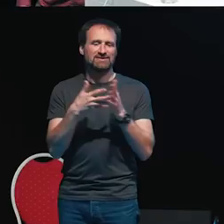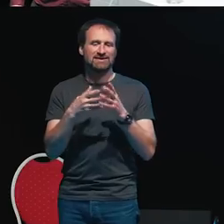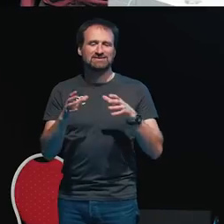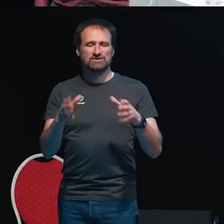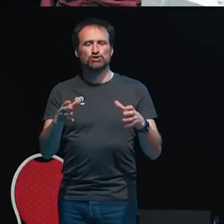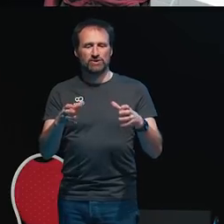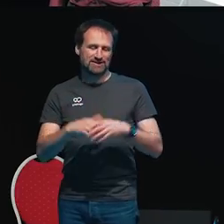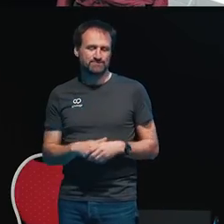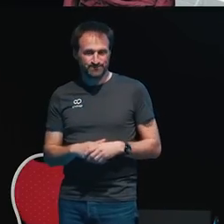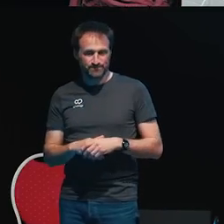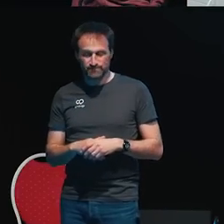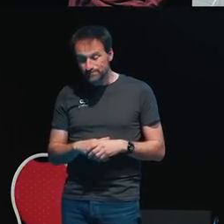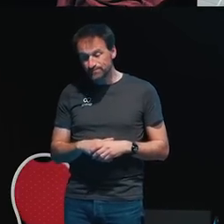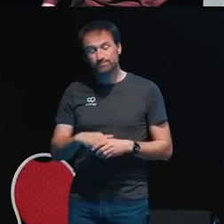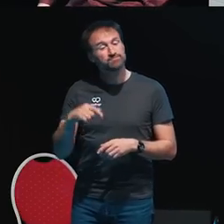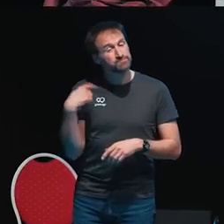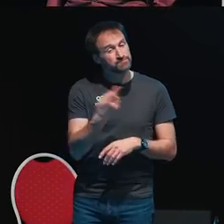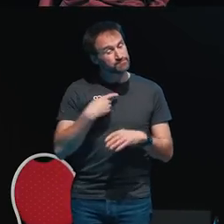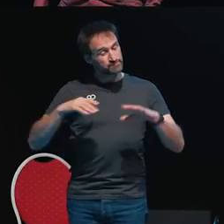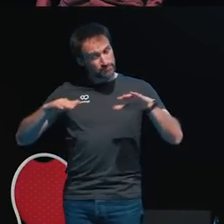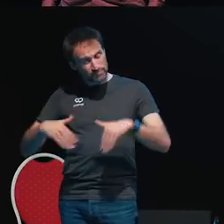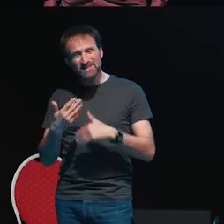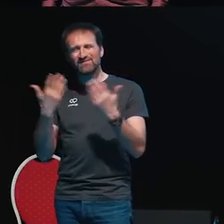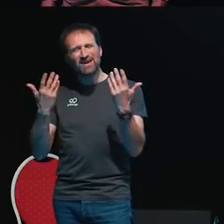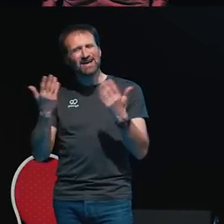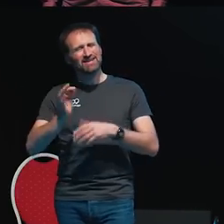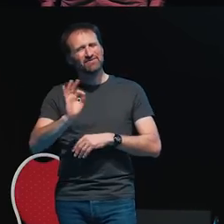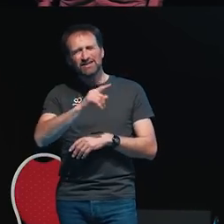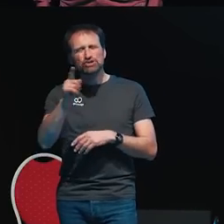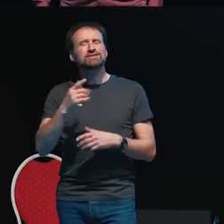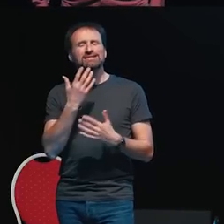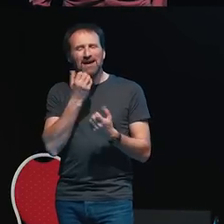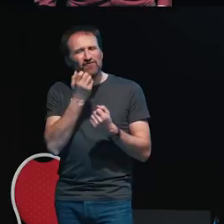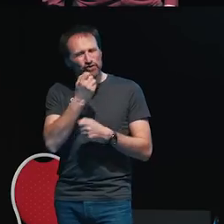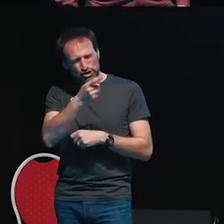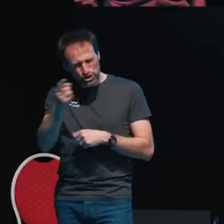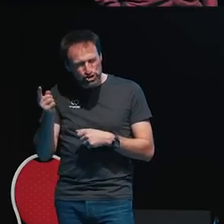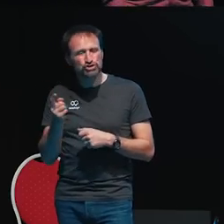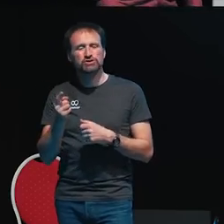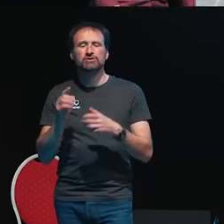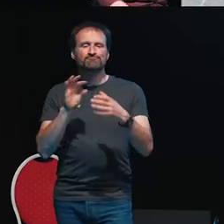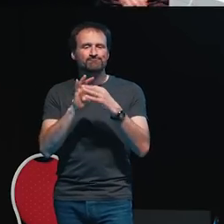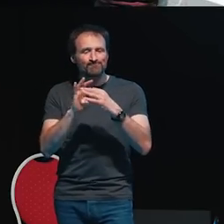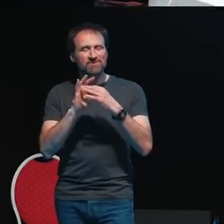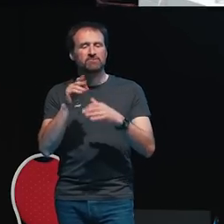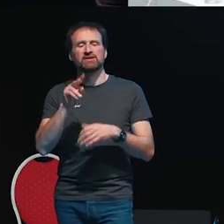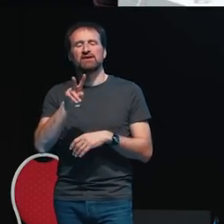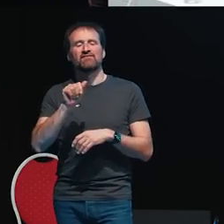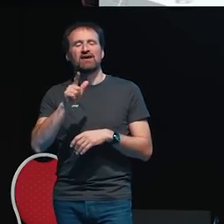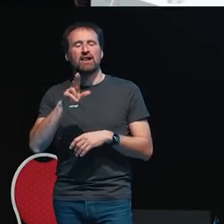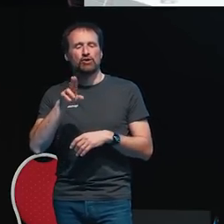We'll start with desirable features that are related to values.